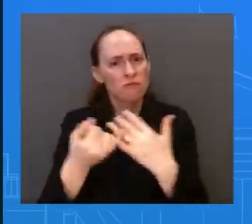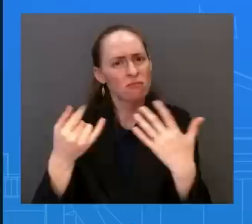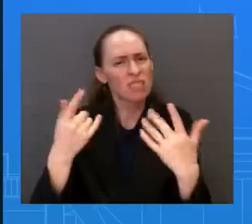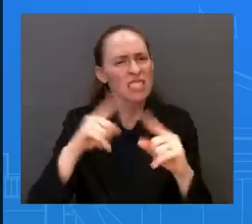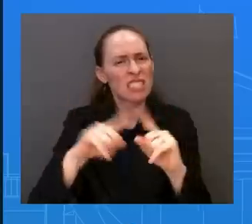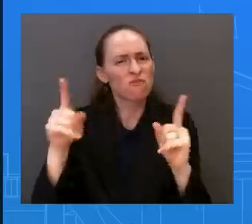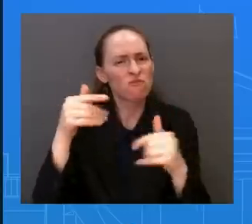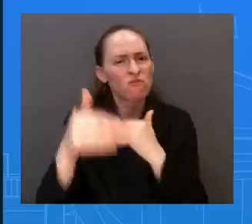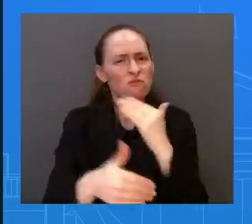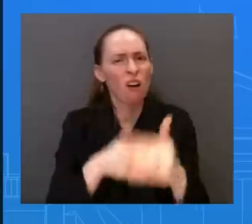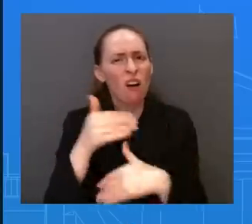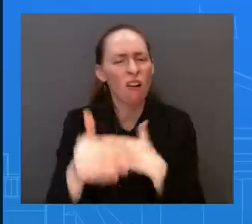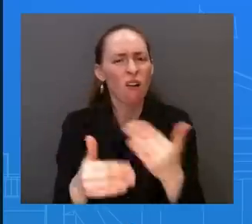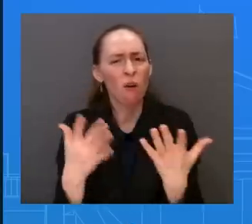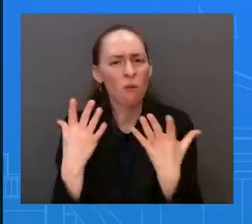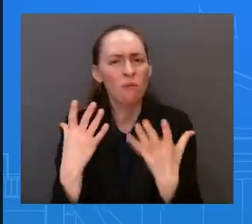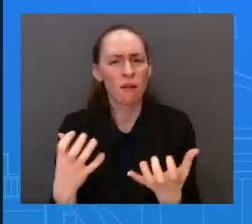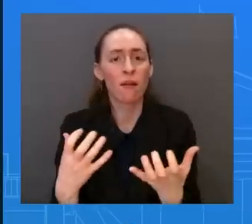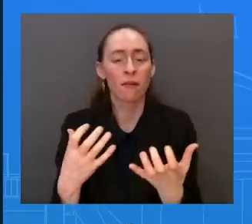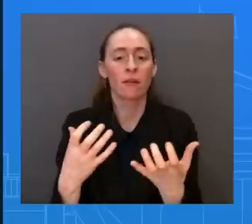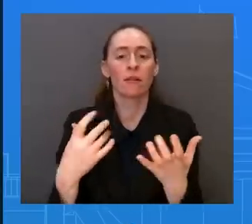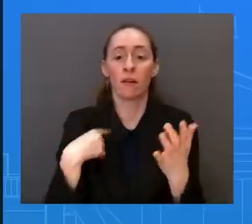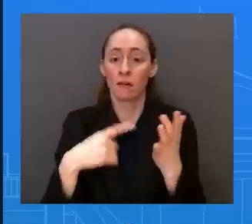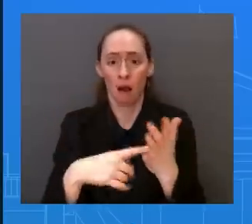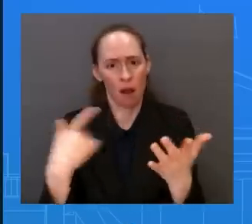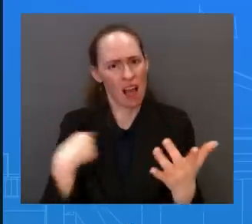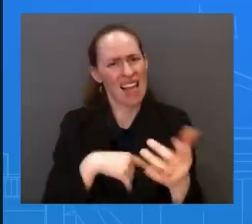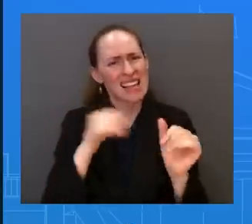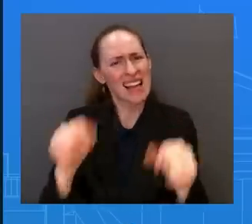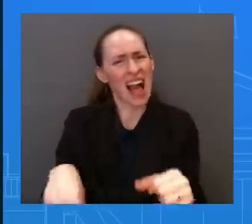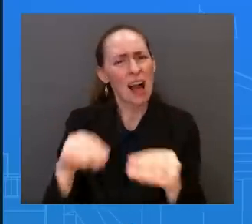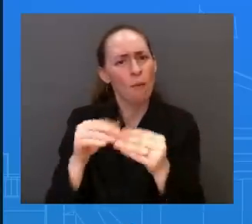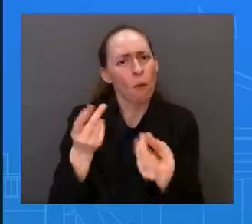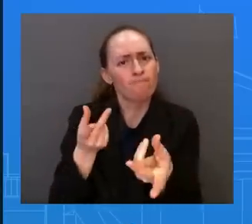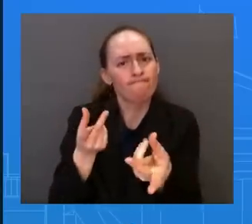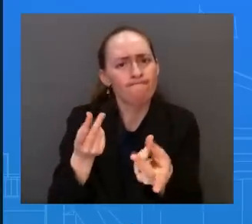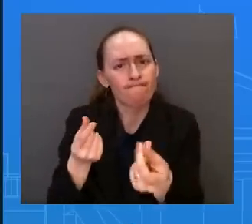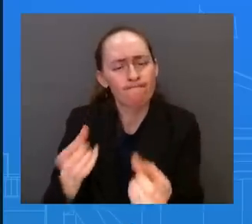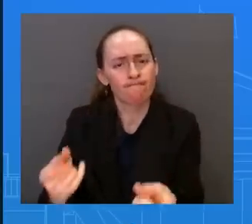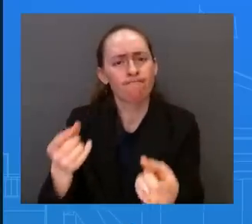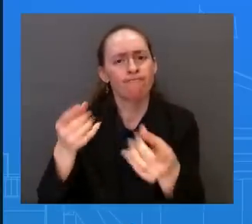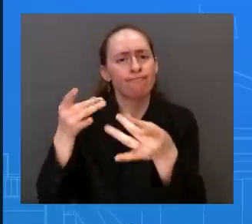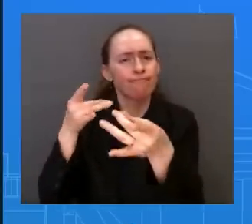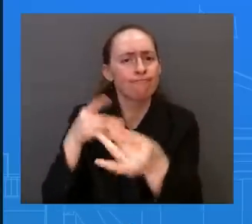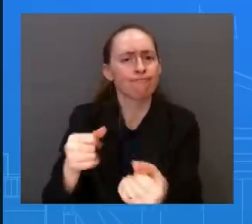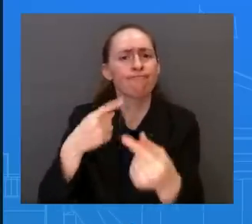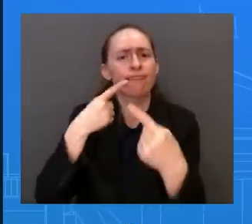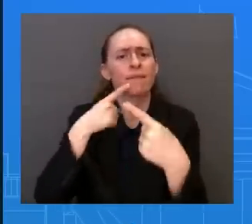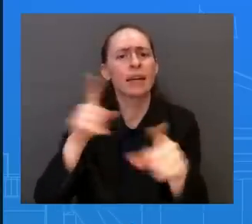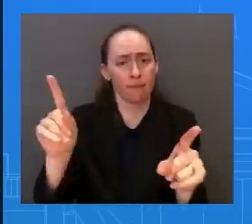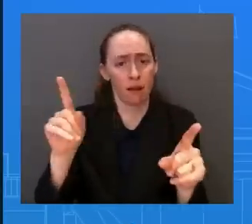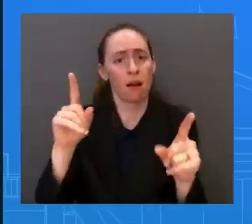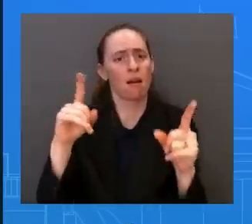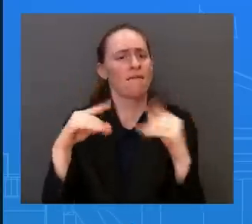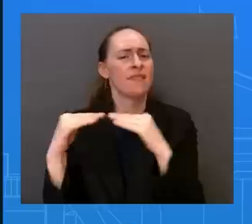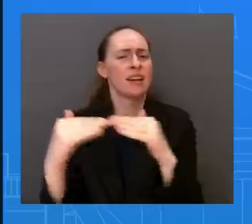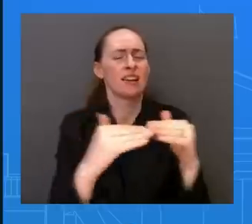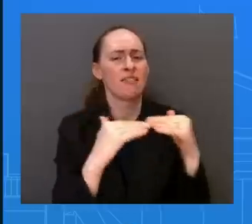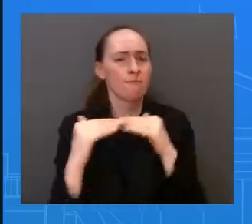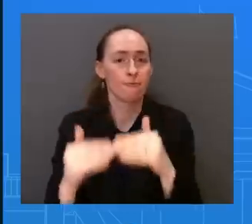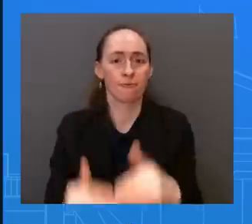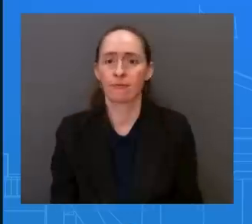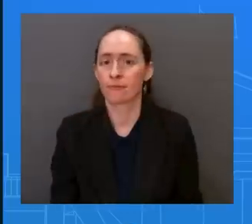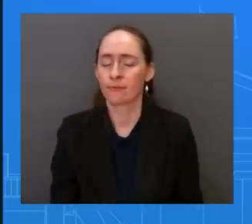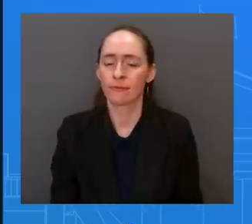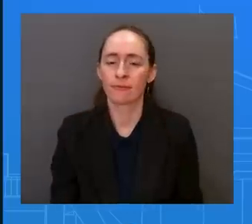more efficiently, and more equitably than we've done in the past. And while that's a challenge, I feel really